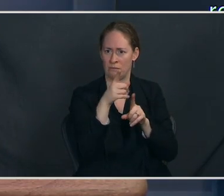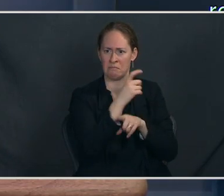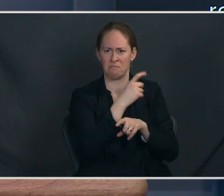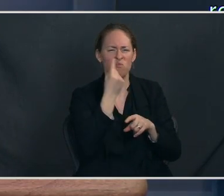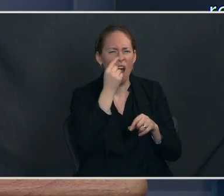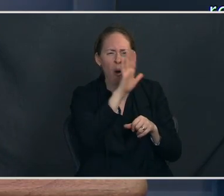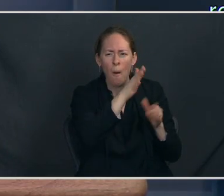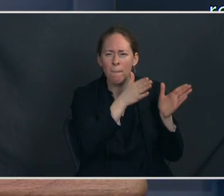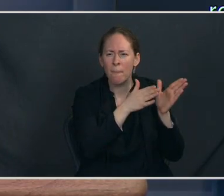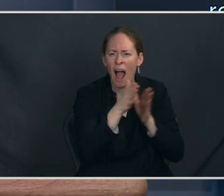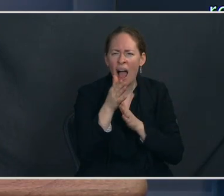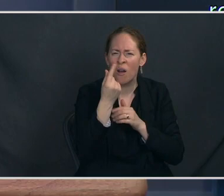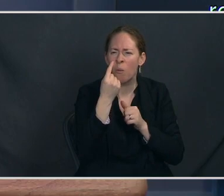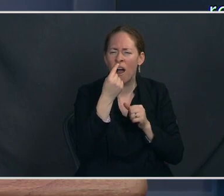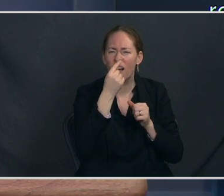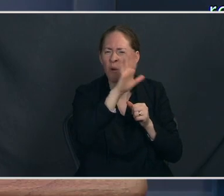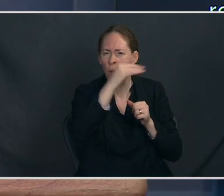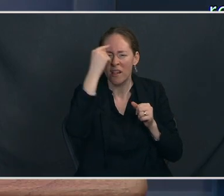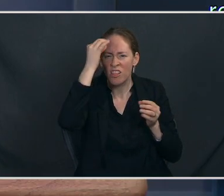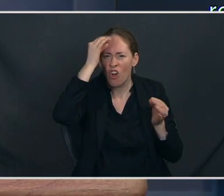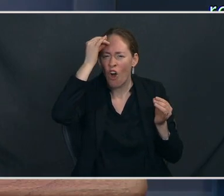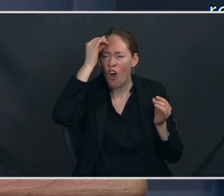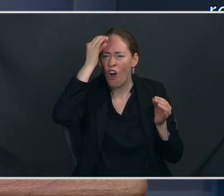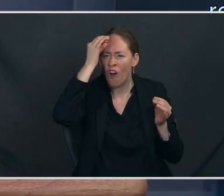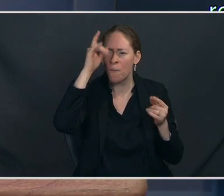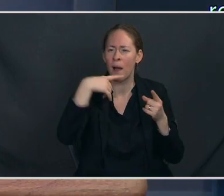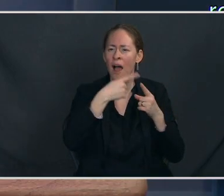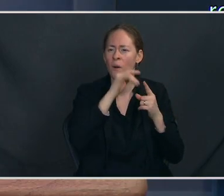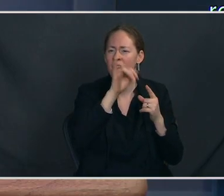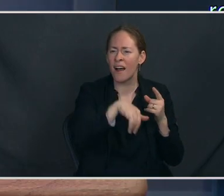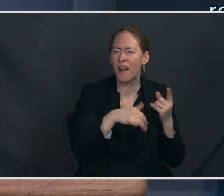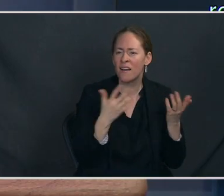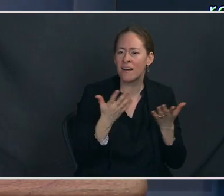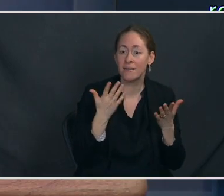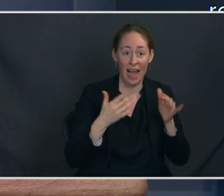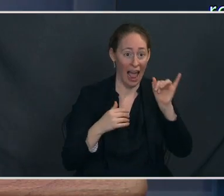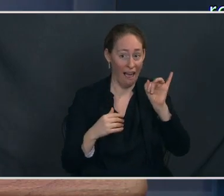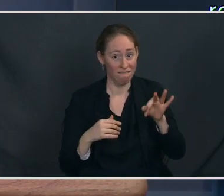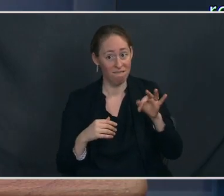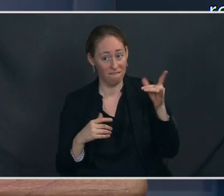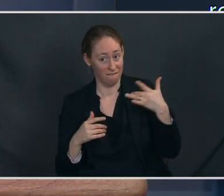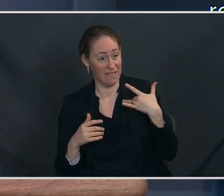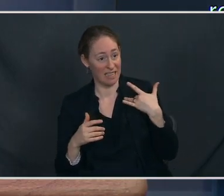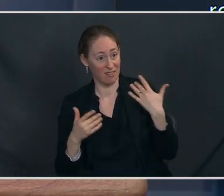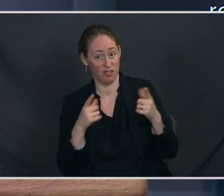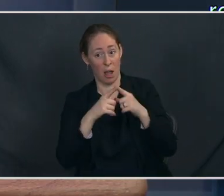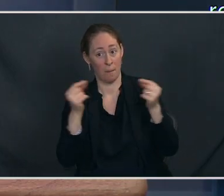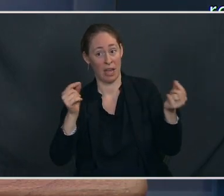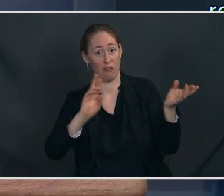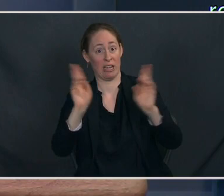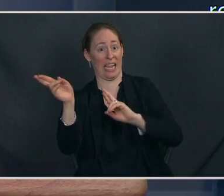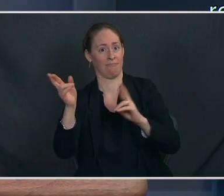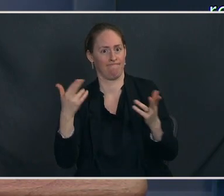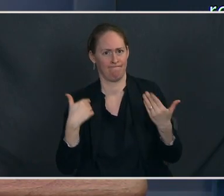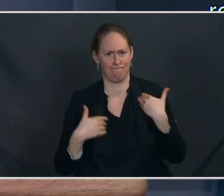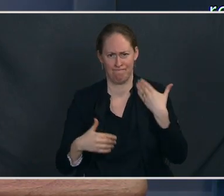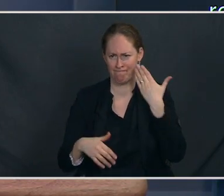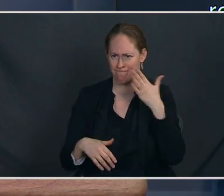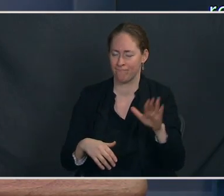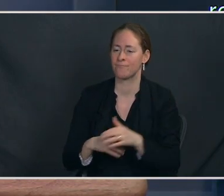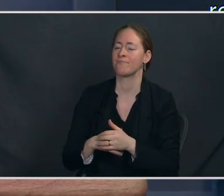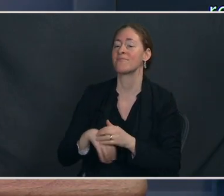is, and certainly, of course, what their assessment is of Japan's preparedness for the Olympics. Go ahead right